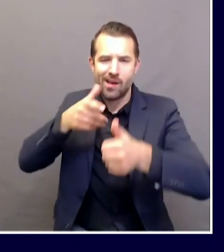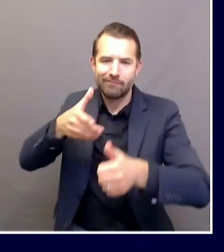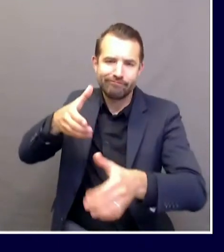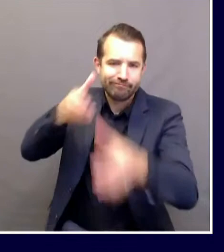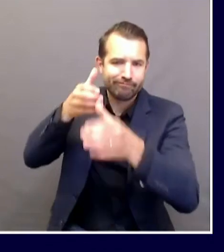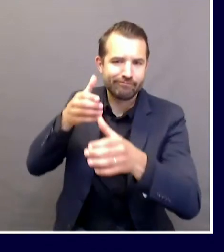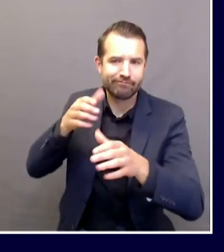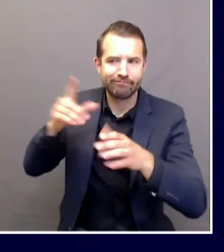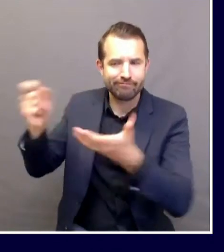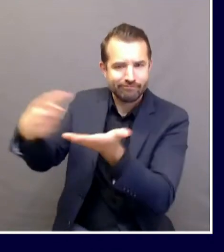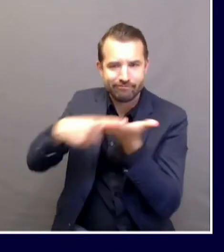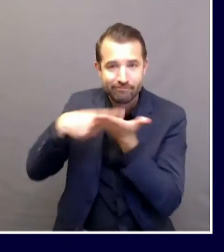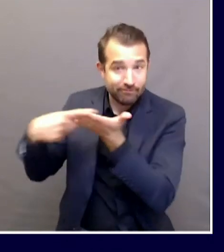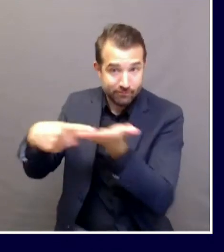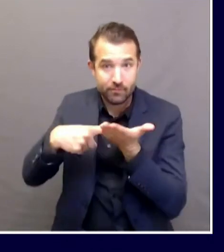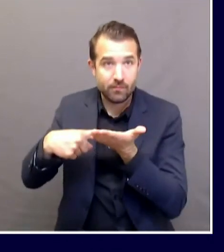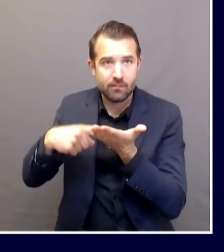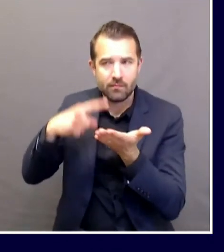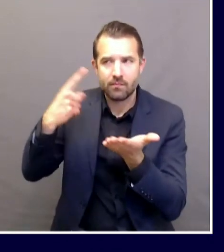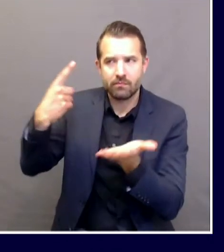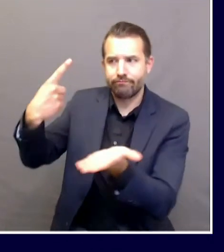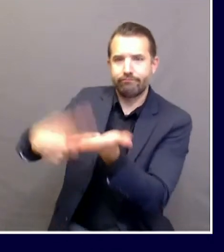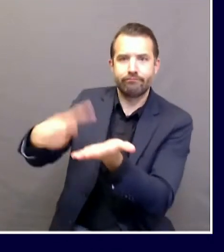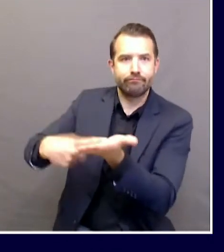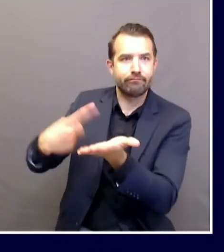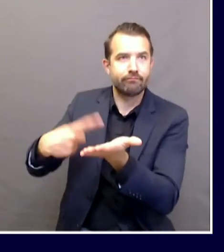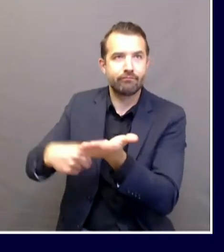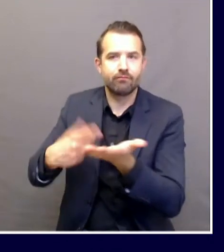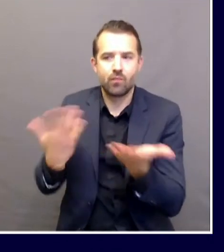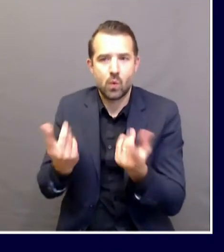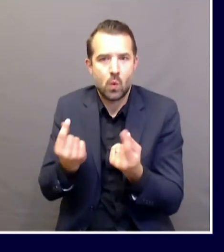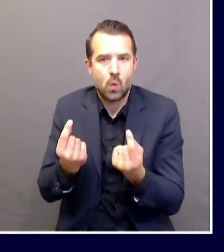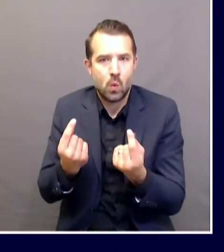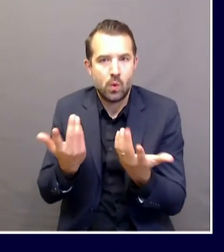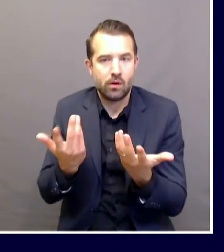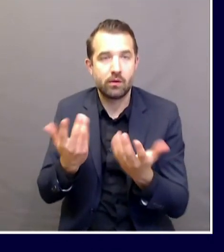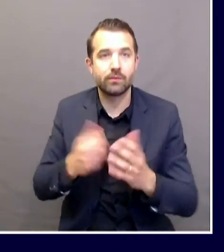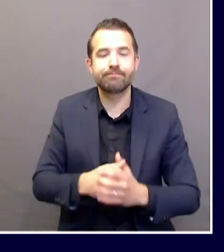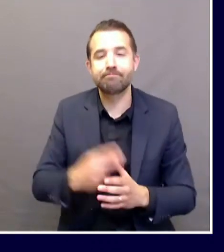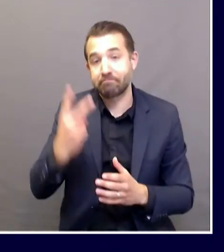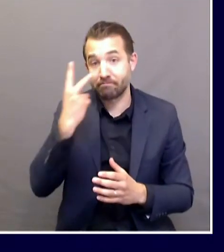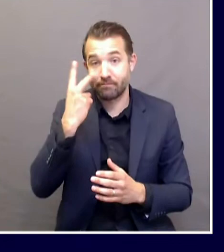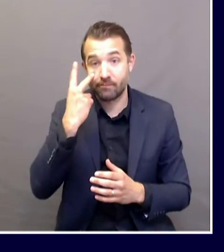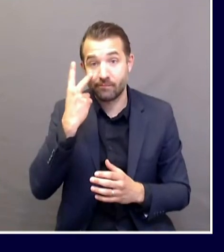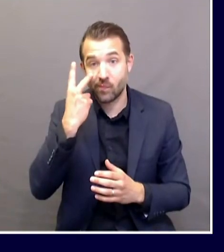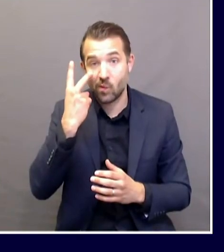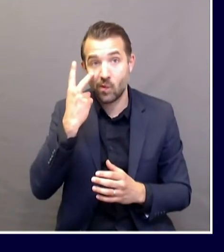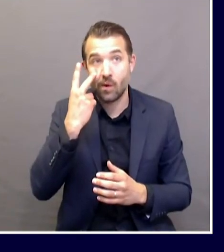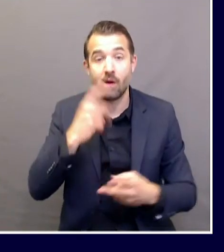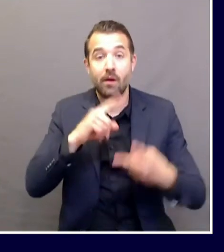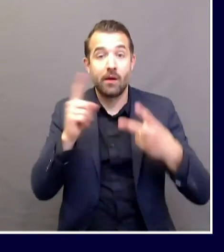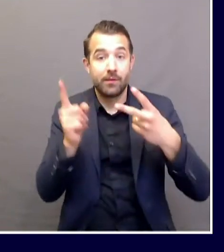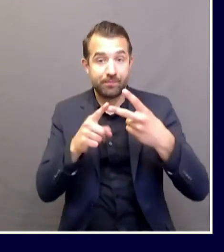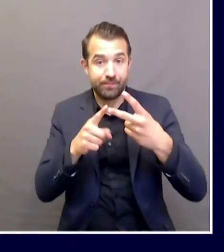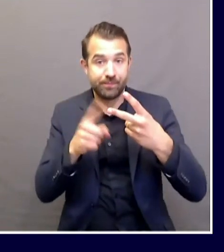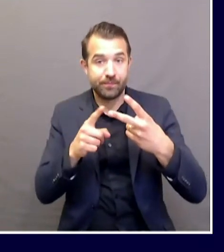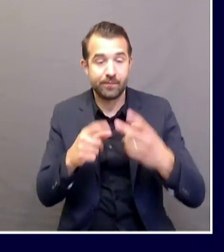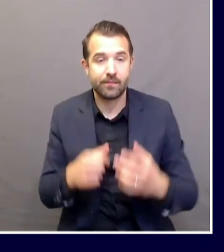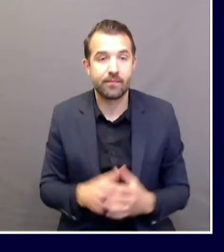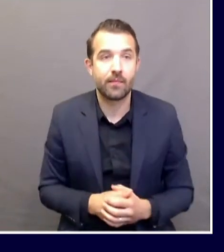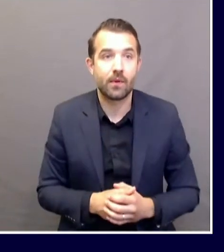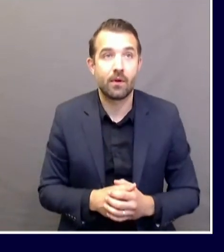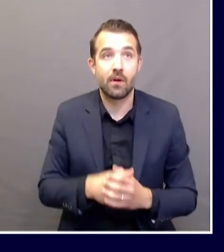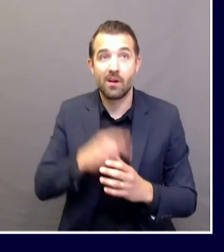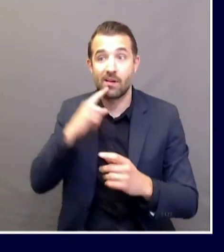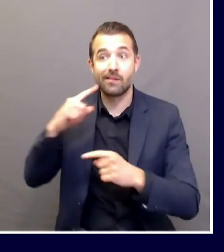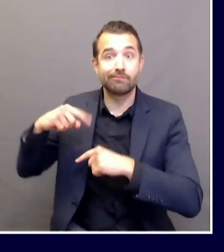Morgan, is that there have been some surveys that have been done since the pause was put into effect, asking people what they thought of it and whether it